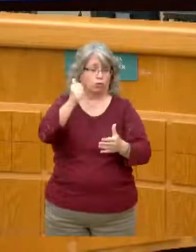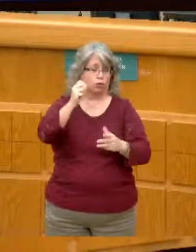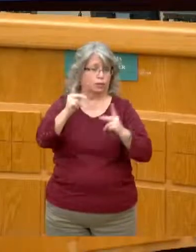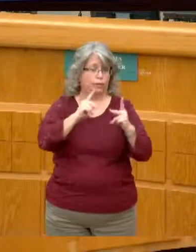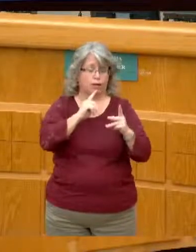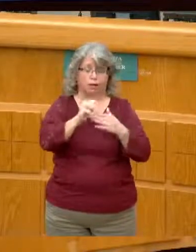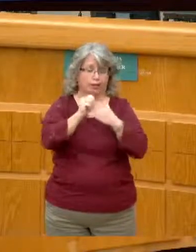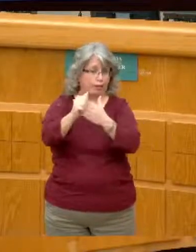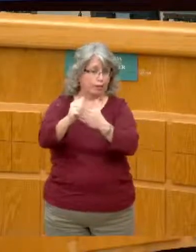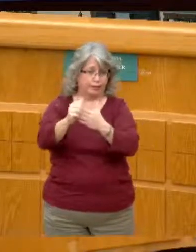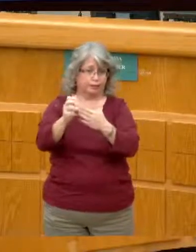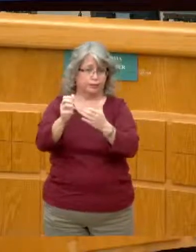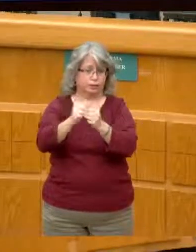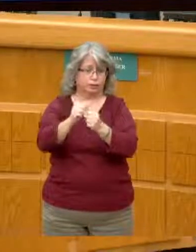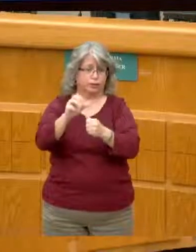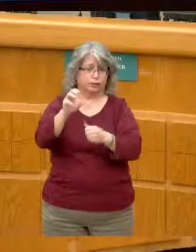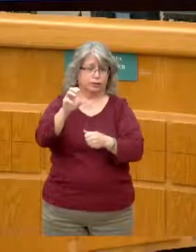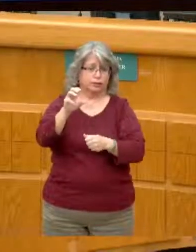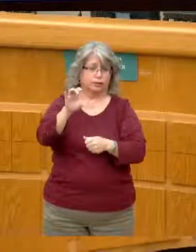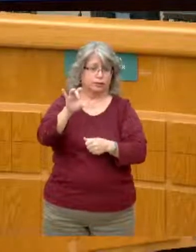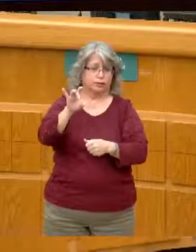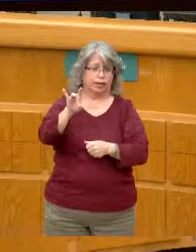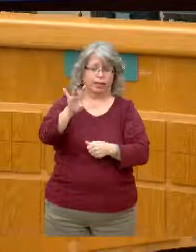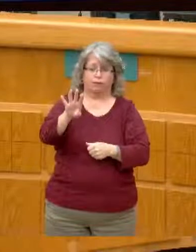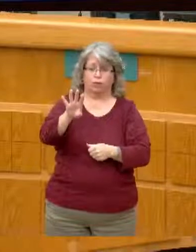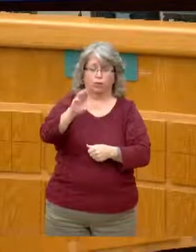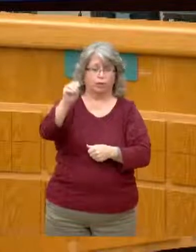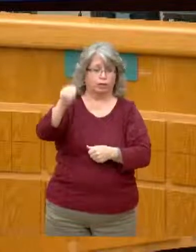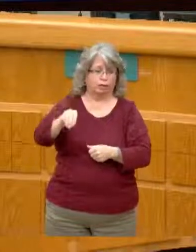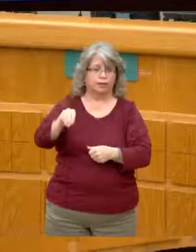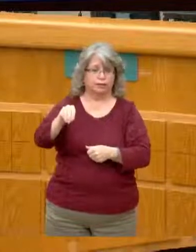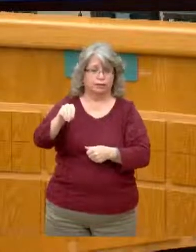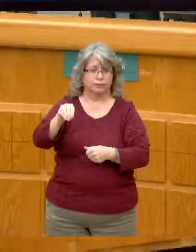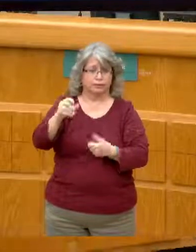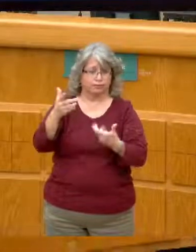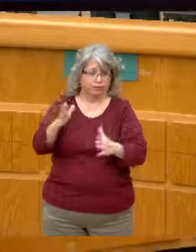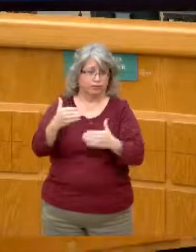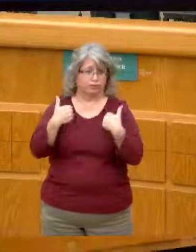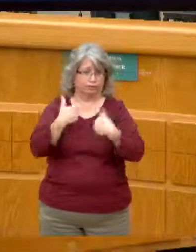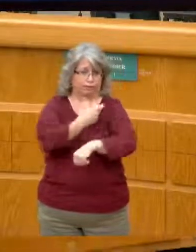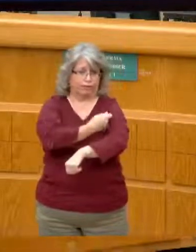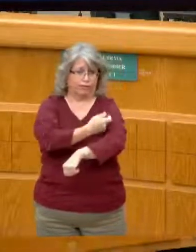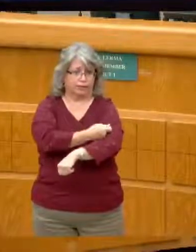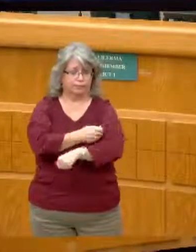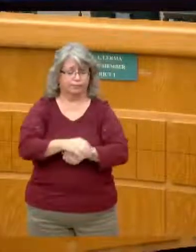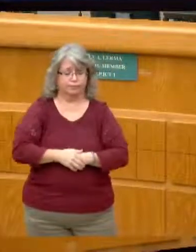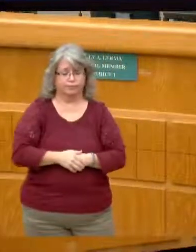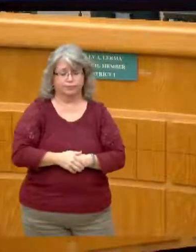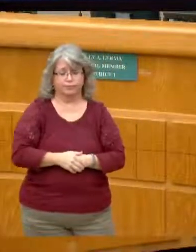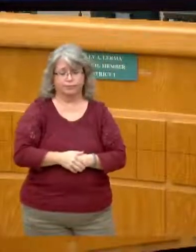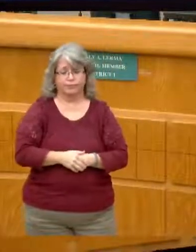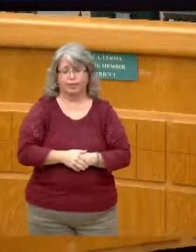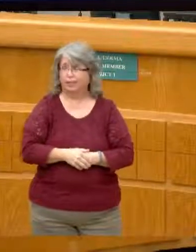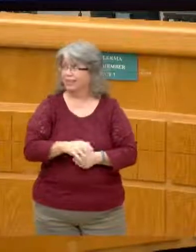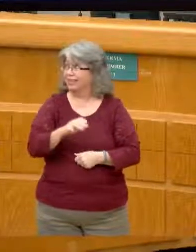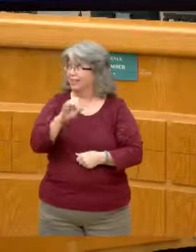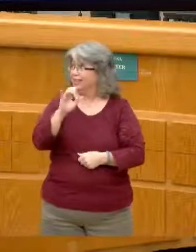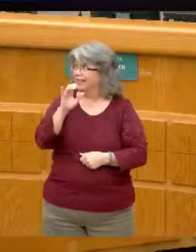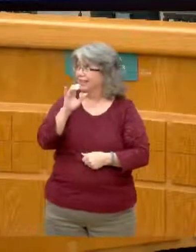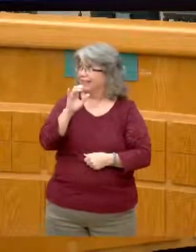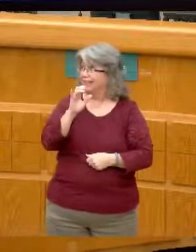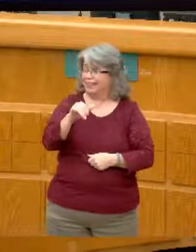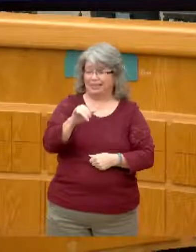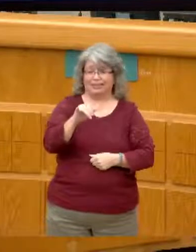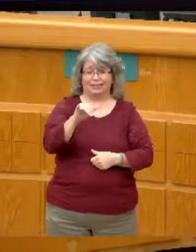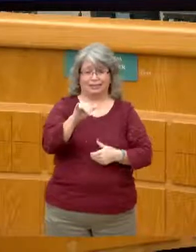At 65 above, they're at 80.4%. So this is a very busy slide. Bottom